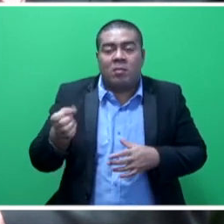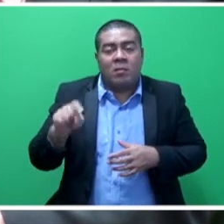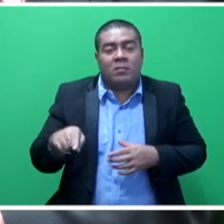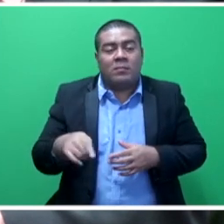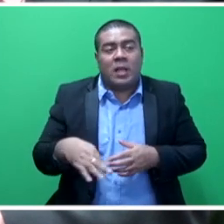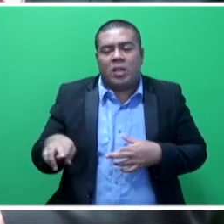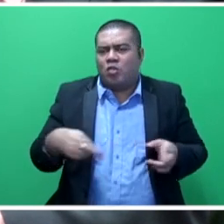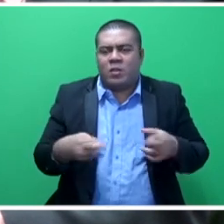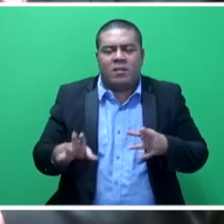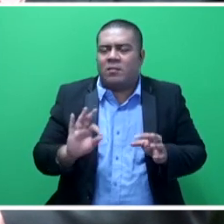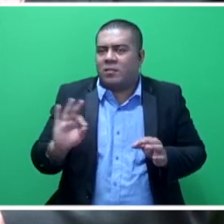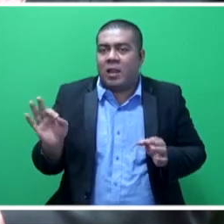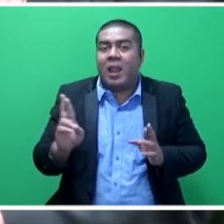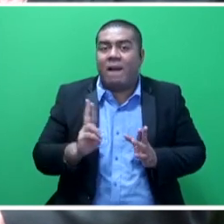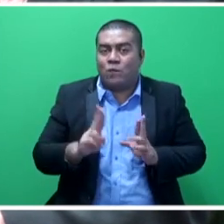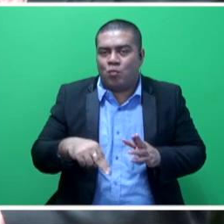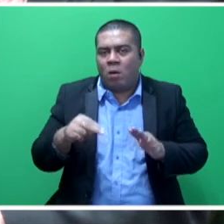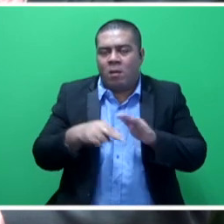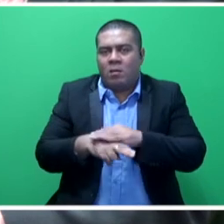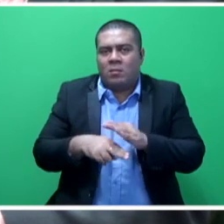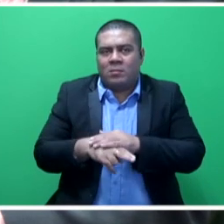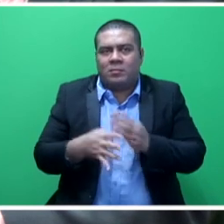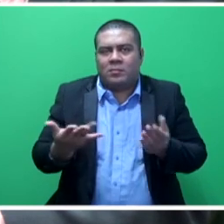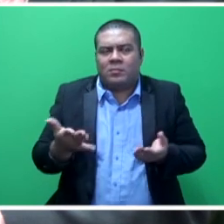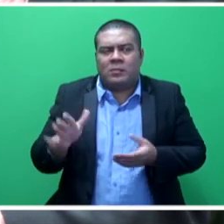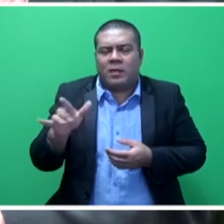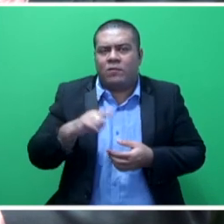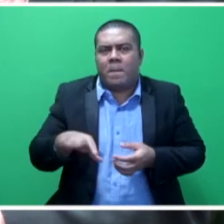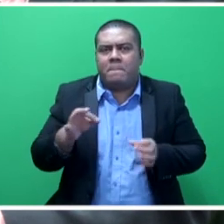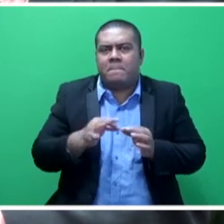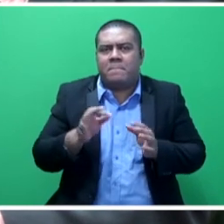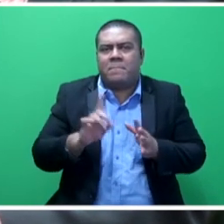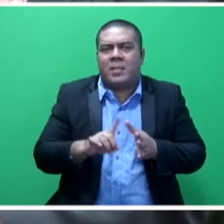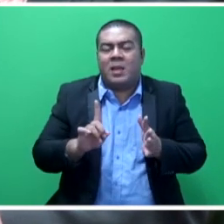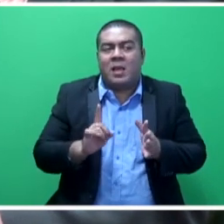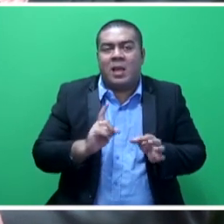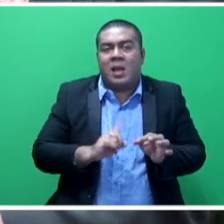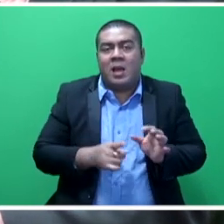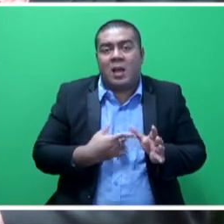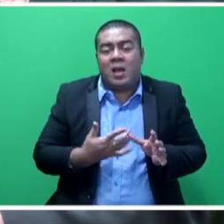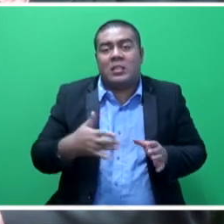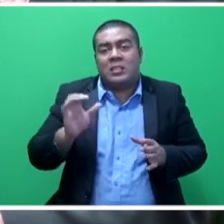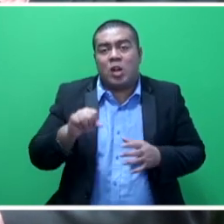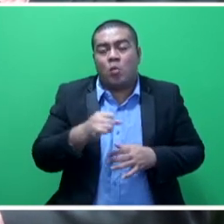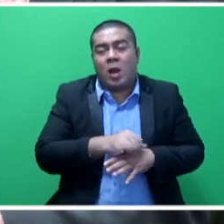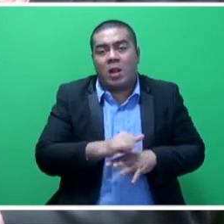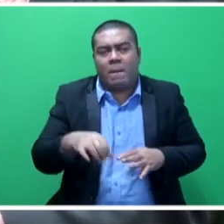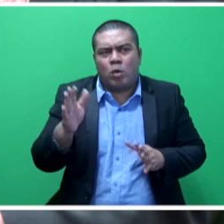the riverbank, has limited space which caters for vendors from Benga, Rewanga, and Serua Namosi